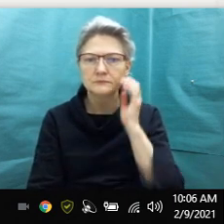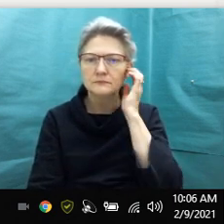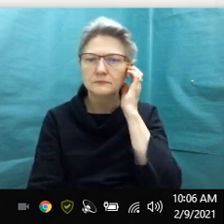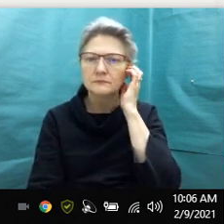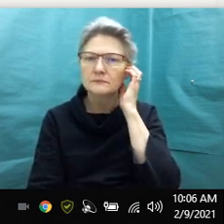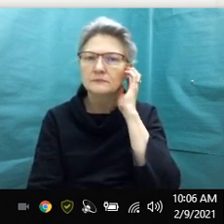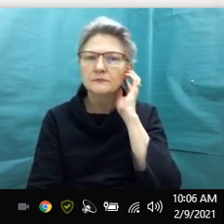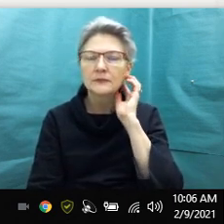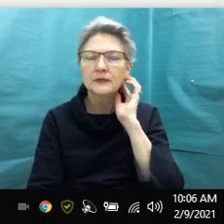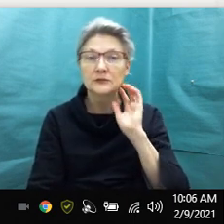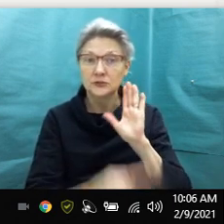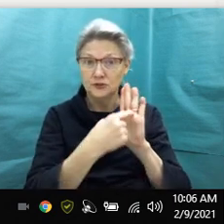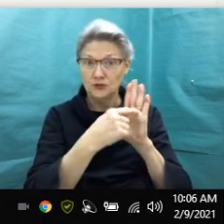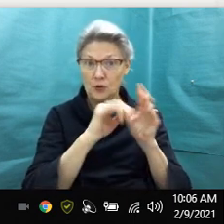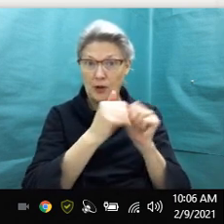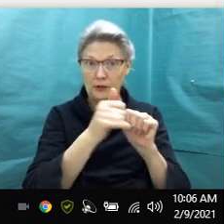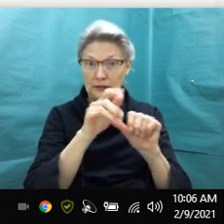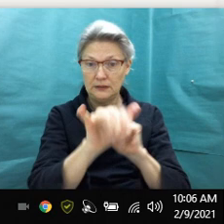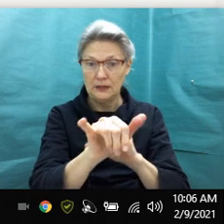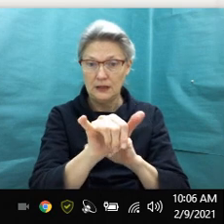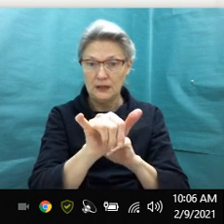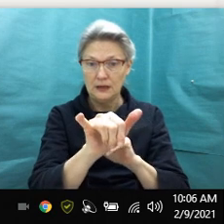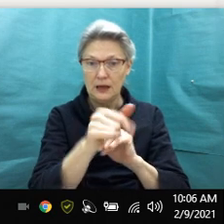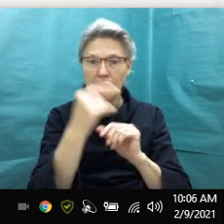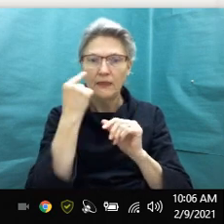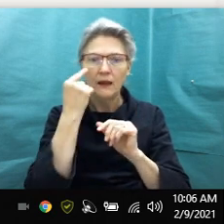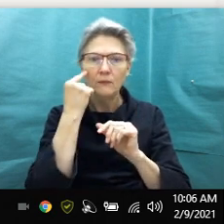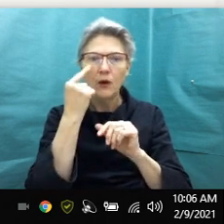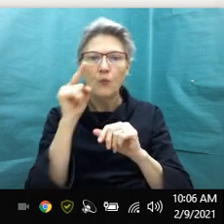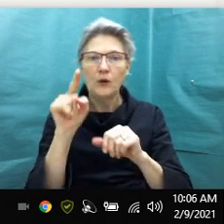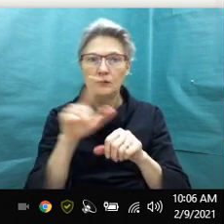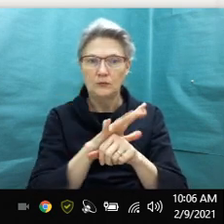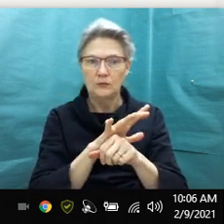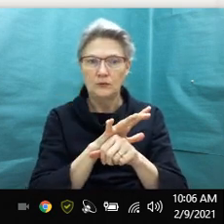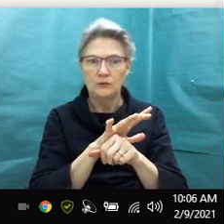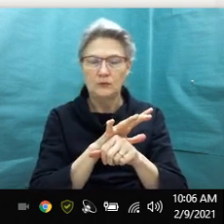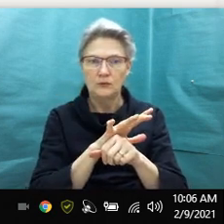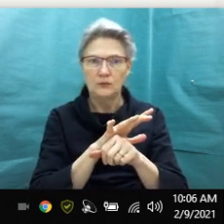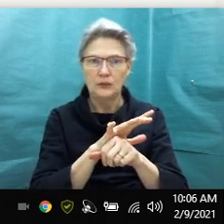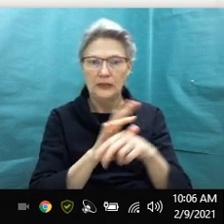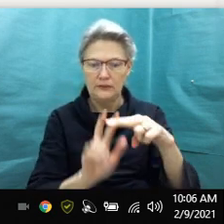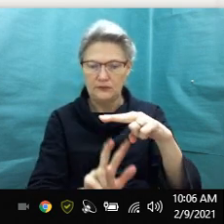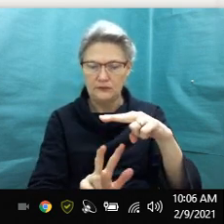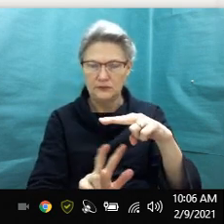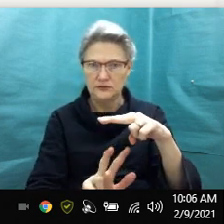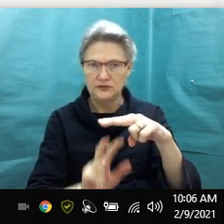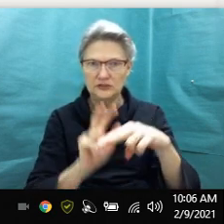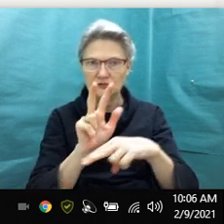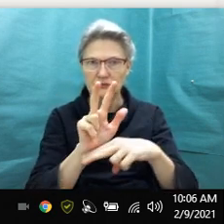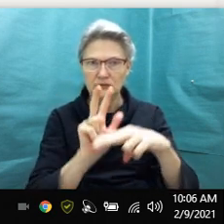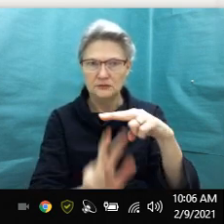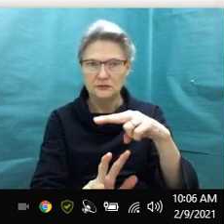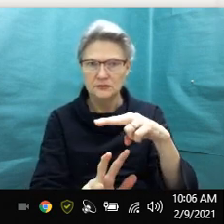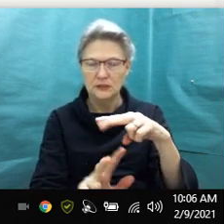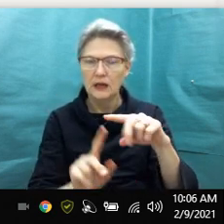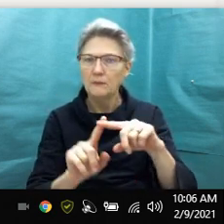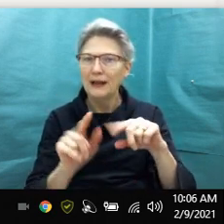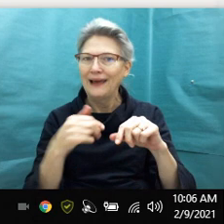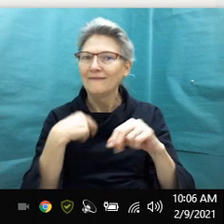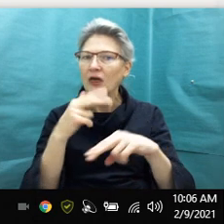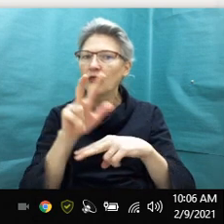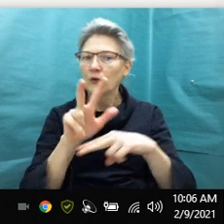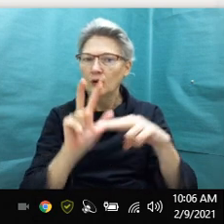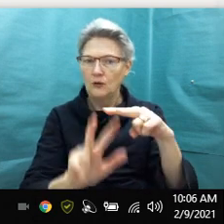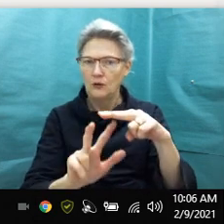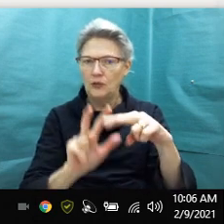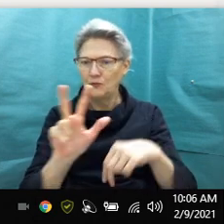And just to recap how I did that was I thought about 1 whole in thirds is 3/3, but I have 3 wholes. So